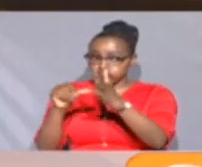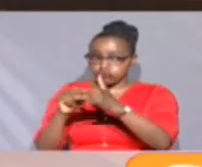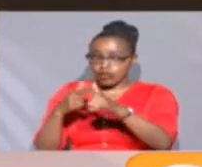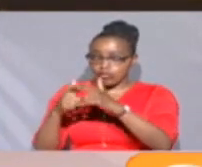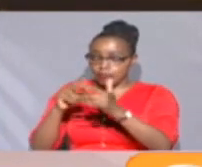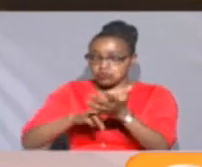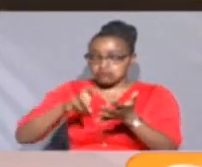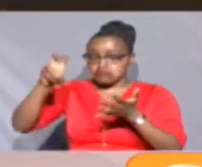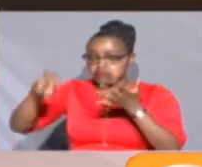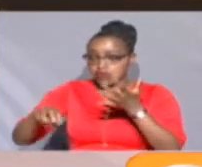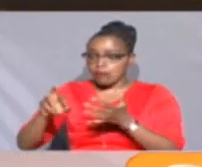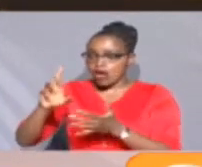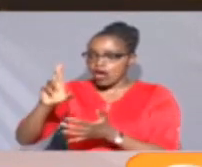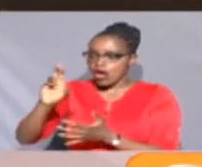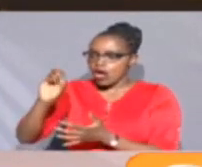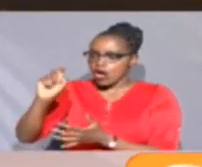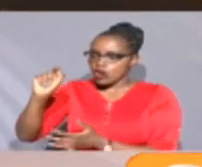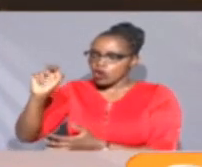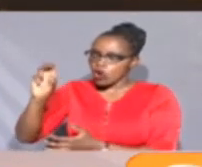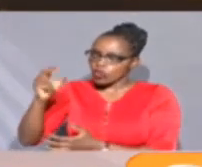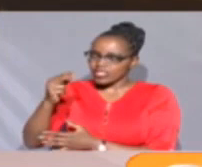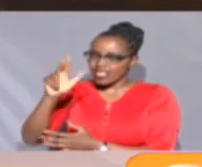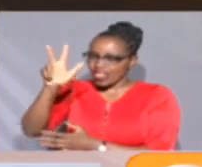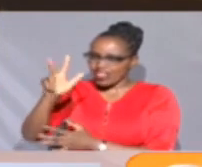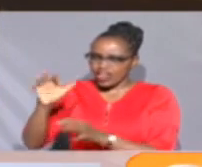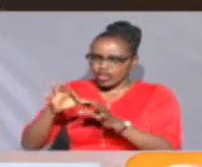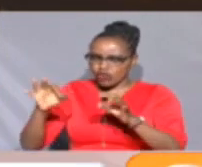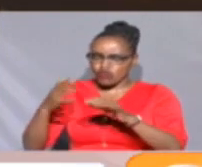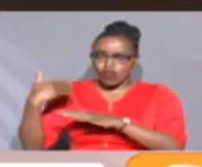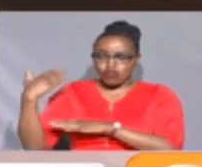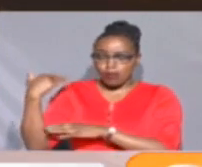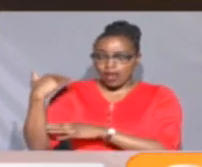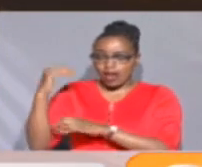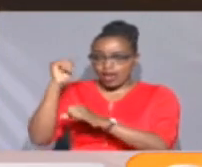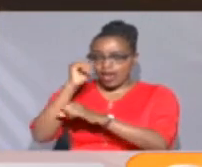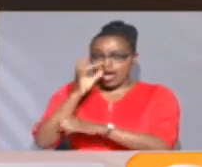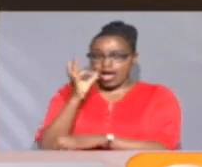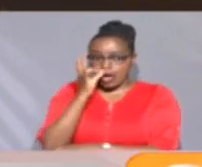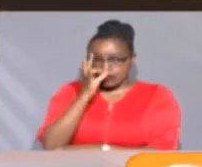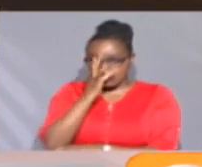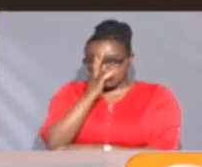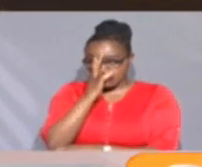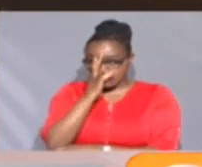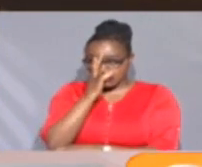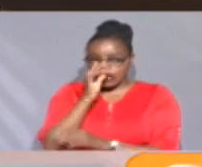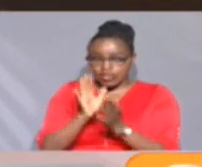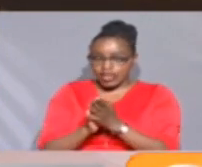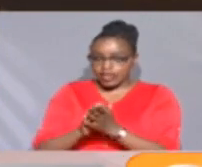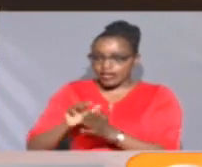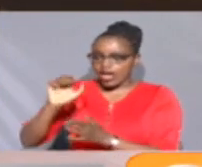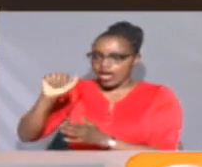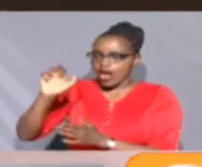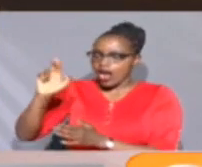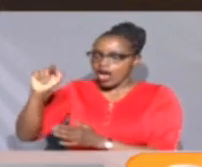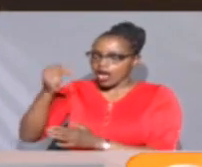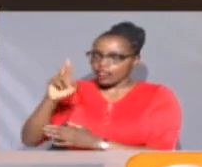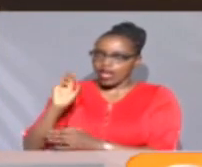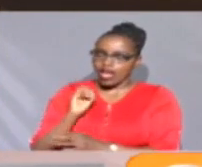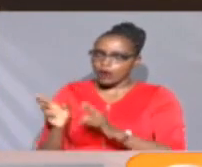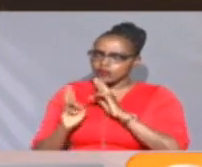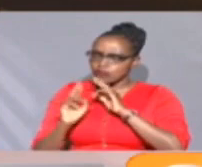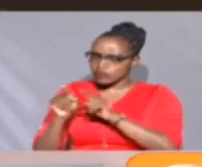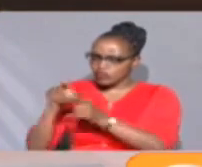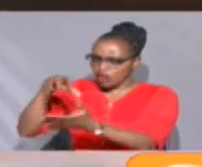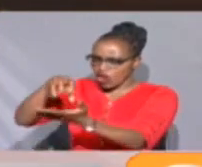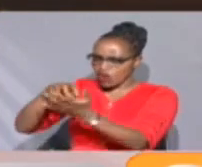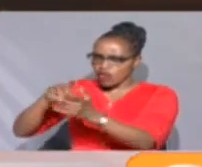exit. Rotich is the third longest serving minister after former President Mwai Kibaki and Magugu. Sam Gituku looks back at a docket